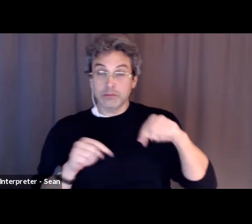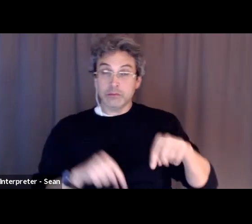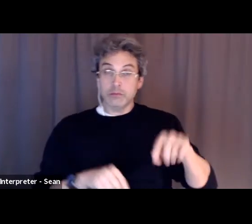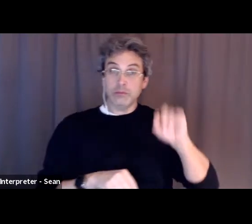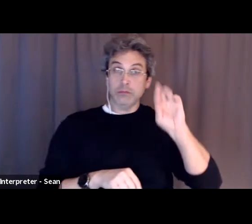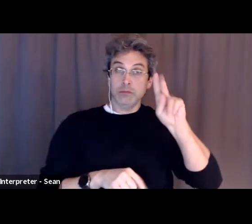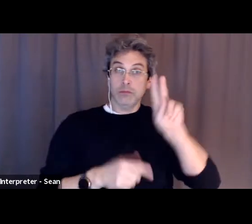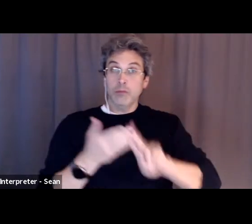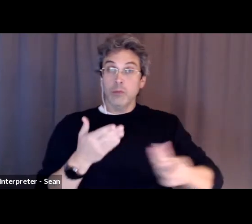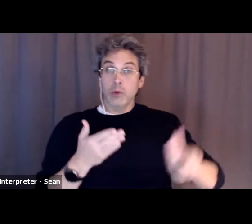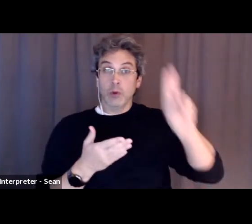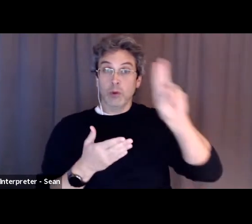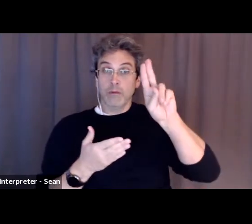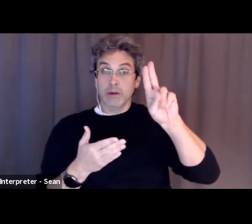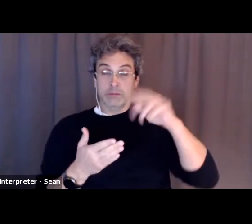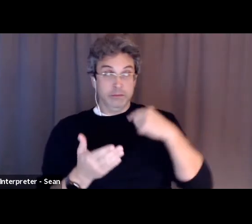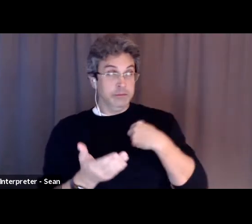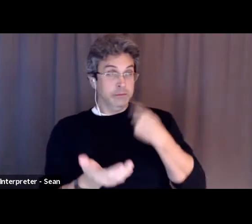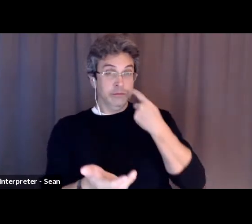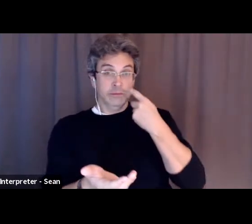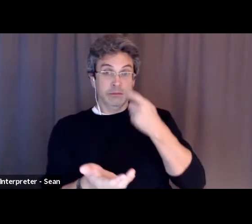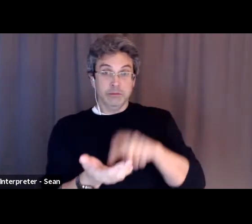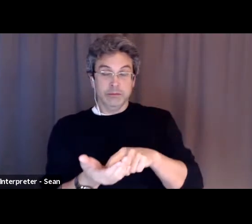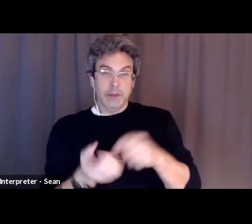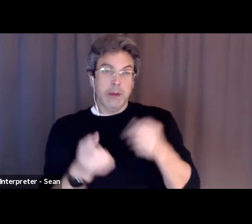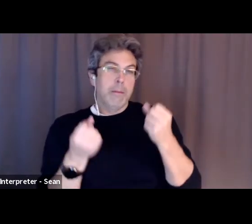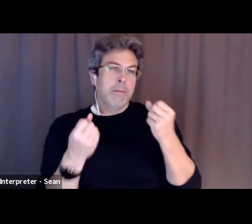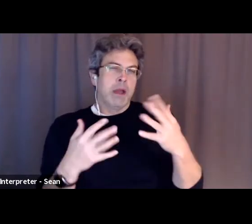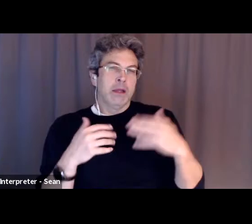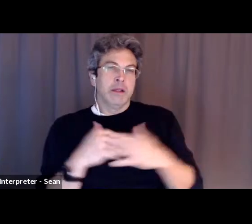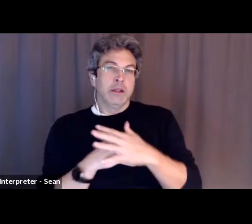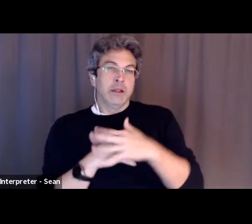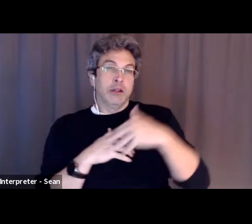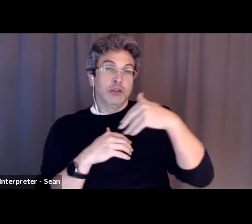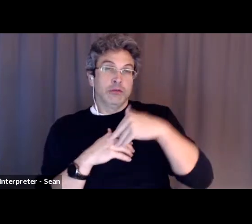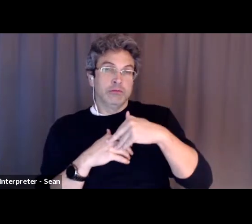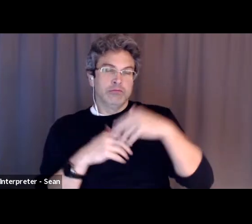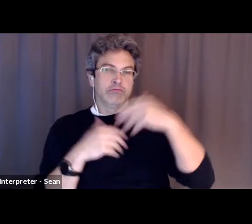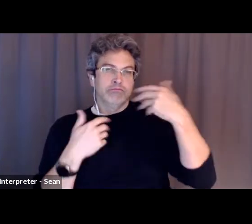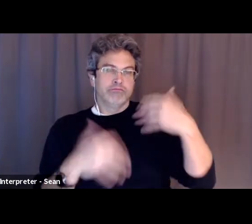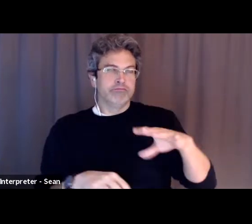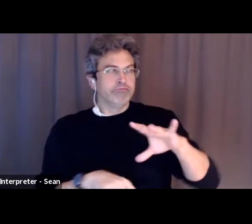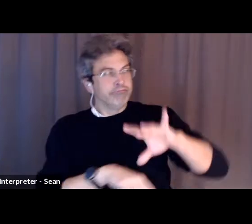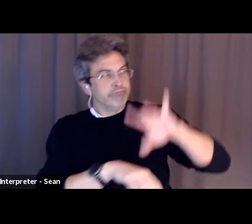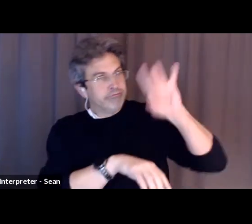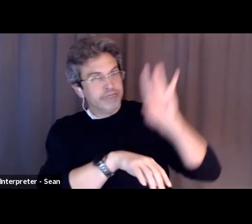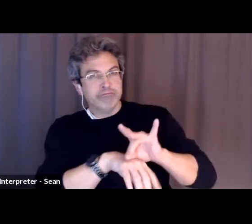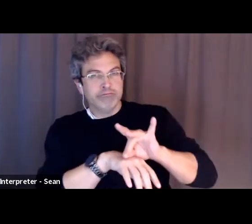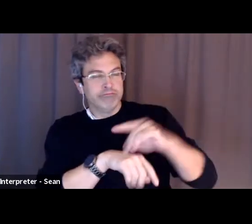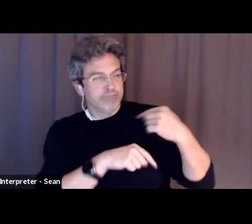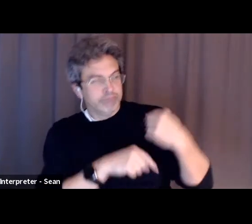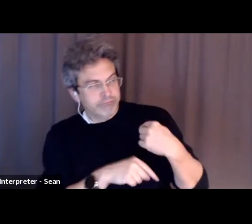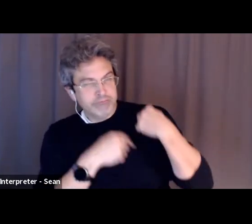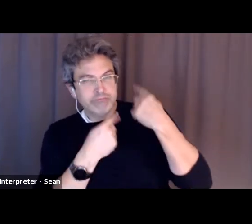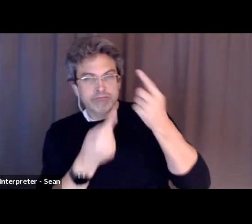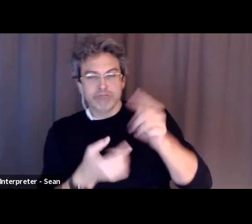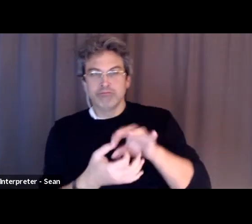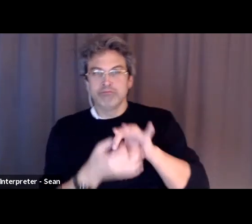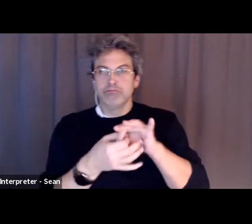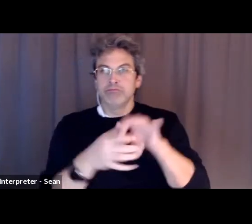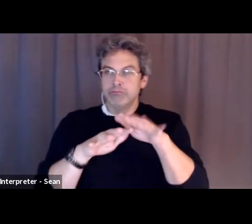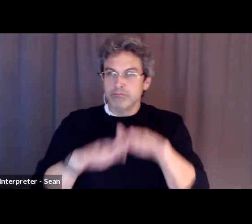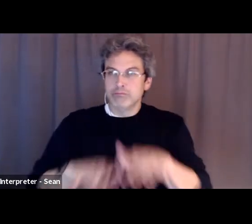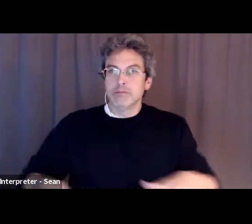community, I recognize that many Indigenous nations have long-standing relationships with the territories upon